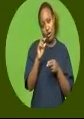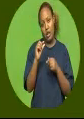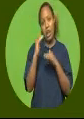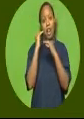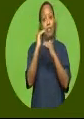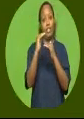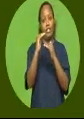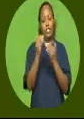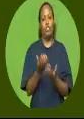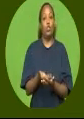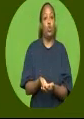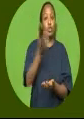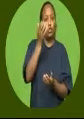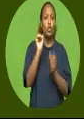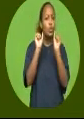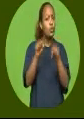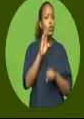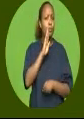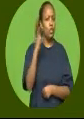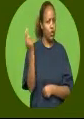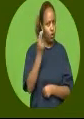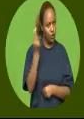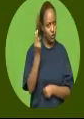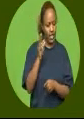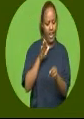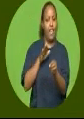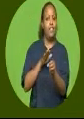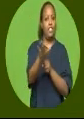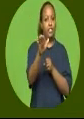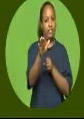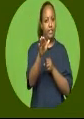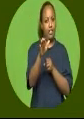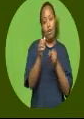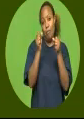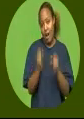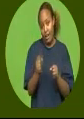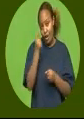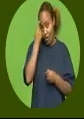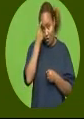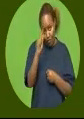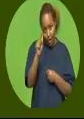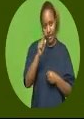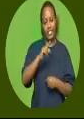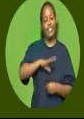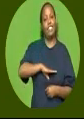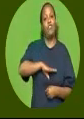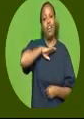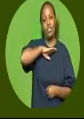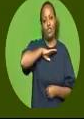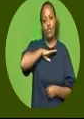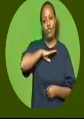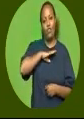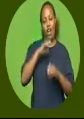limited resources should be used in an efficient manner for the satisfaction